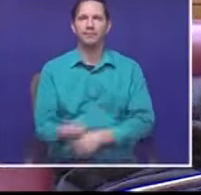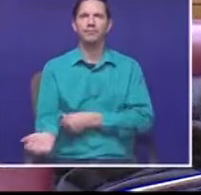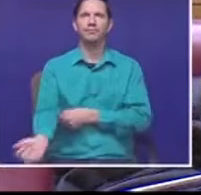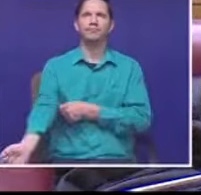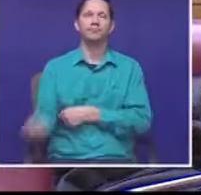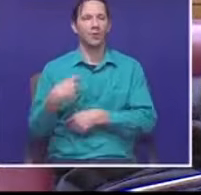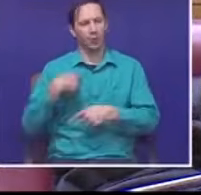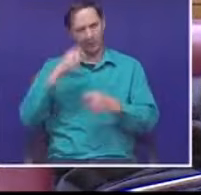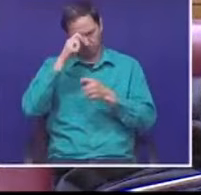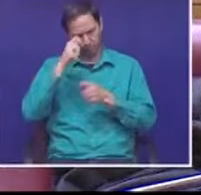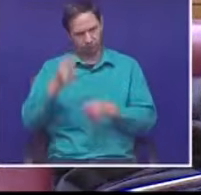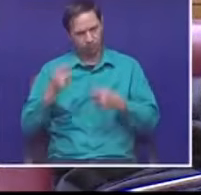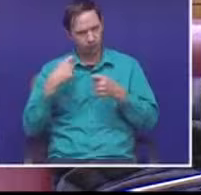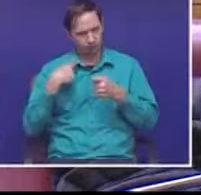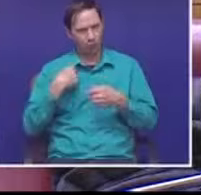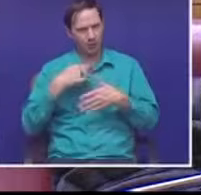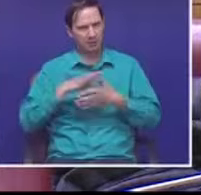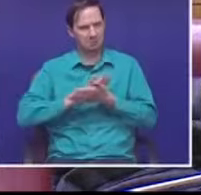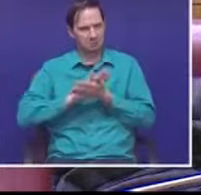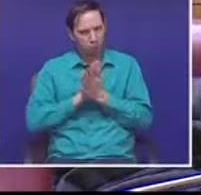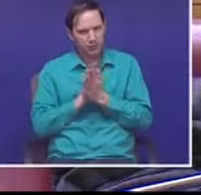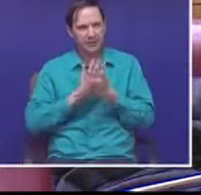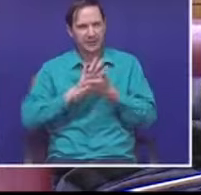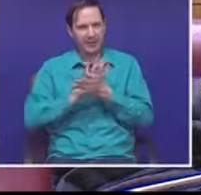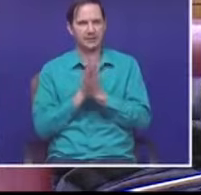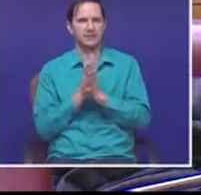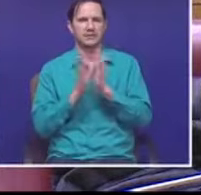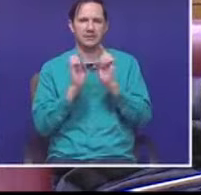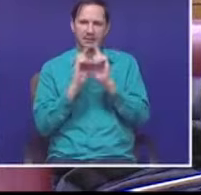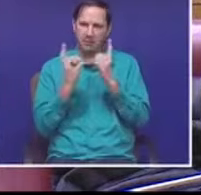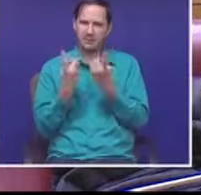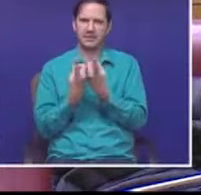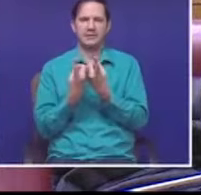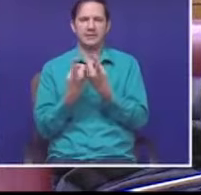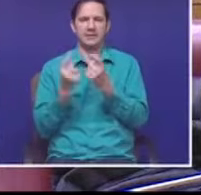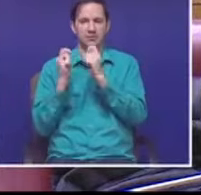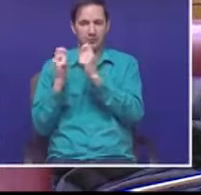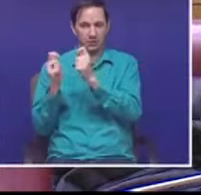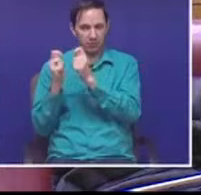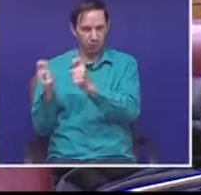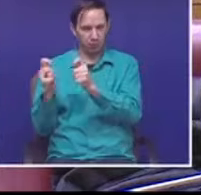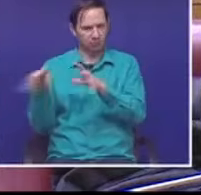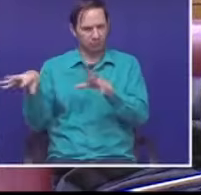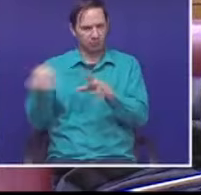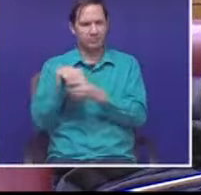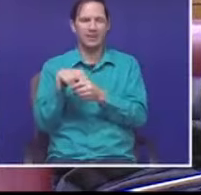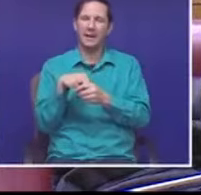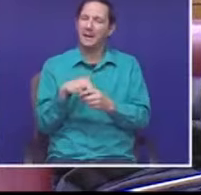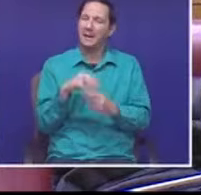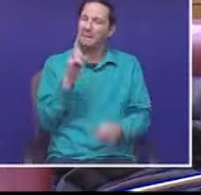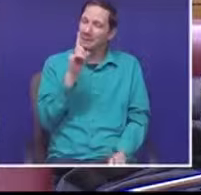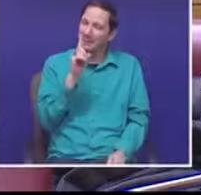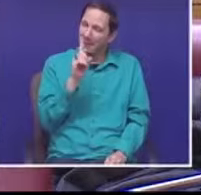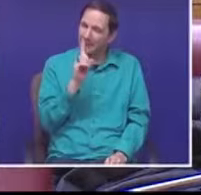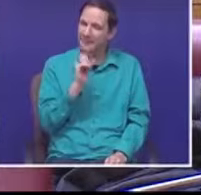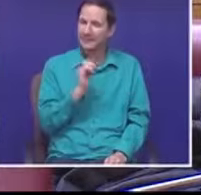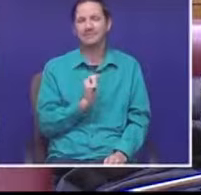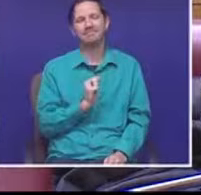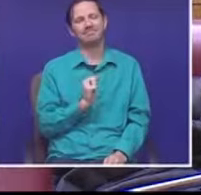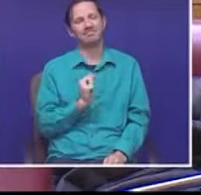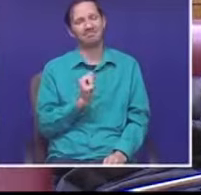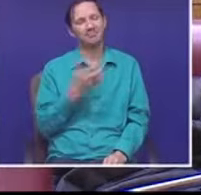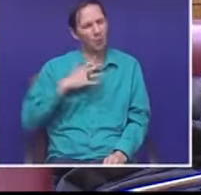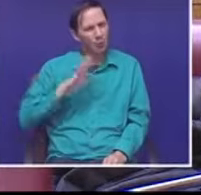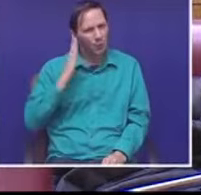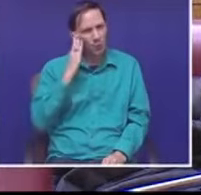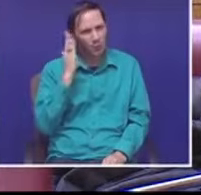and appreciate the involvement of the Department of Transport and its agencies. However, I would like to know